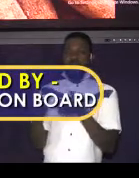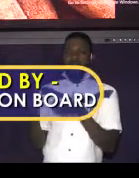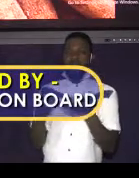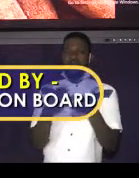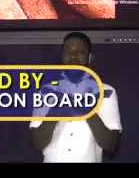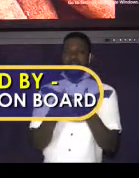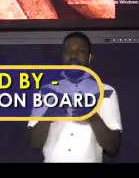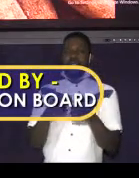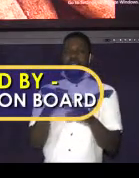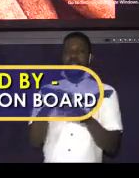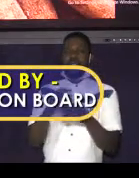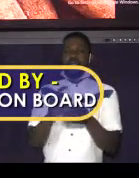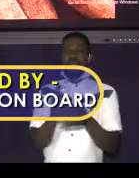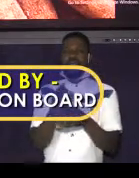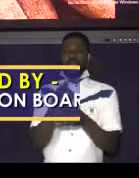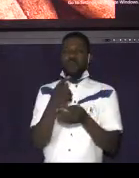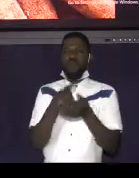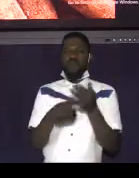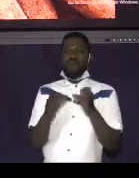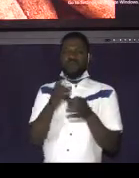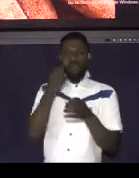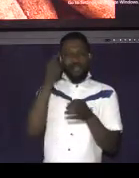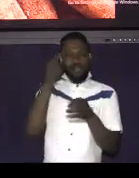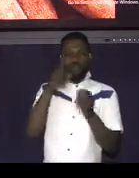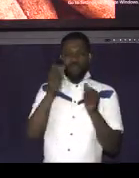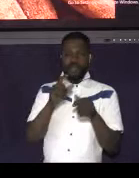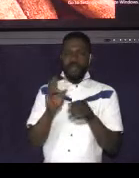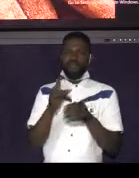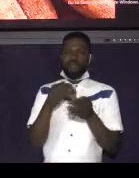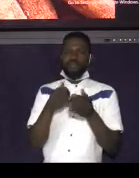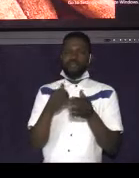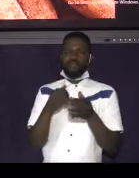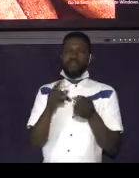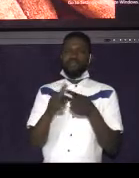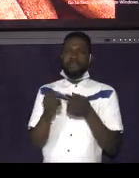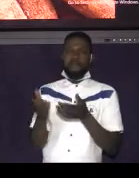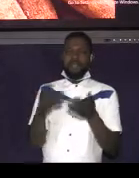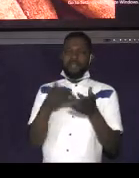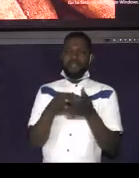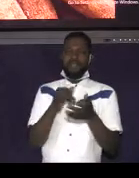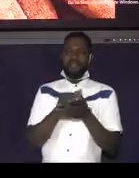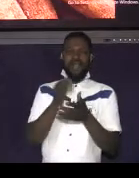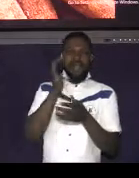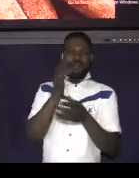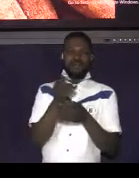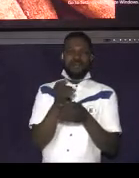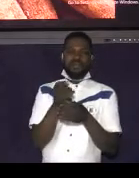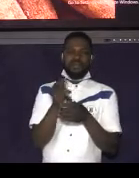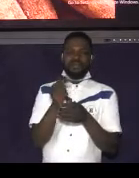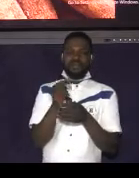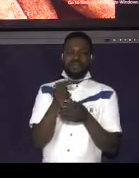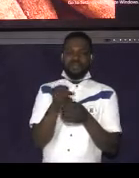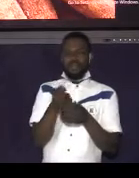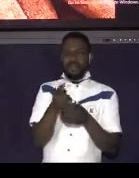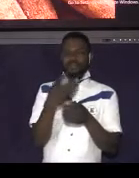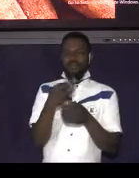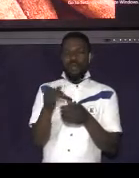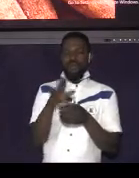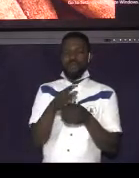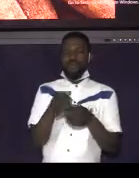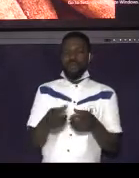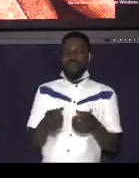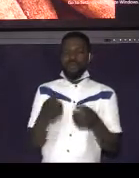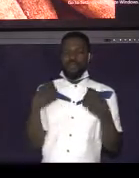at once, what do you think you will use to pack it that will require little of your strength